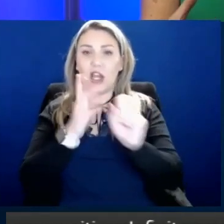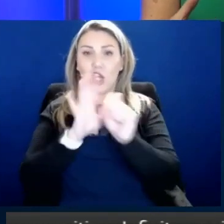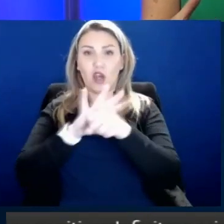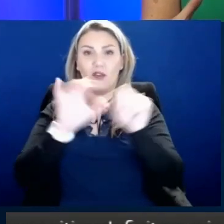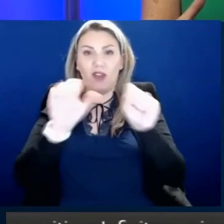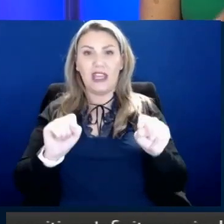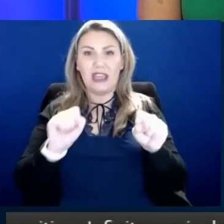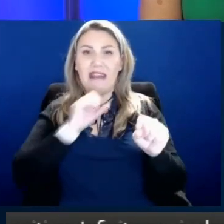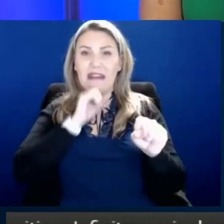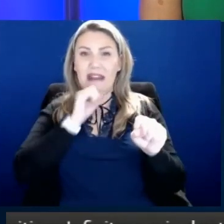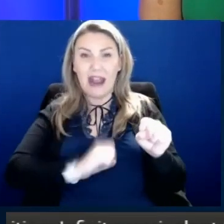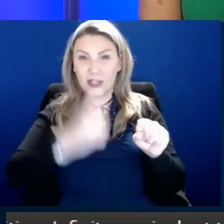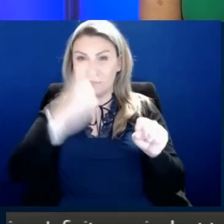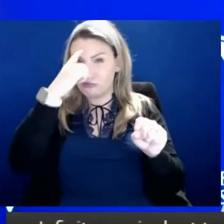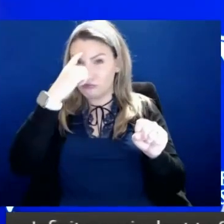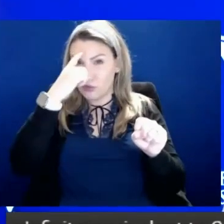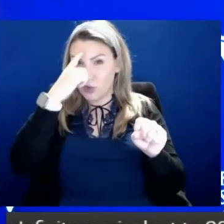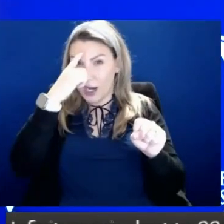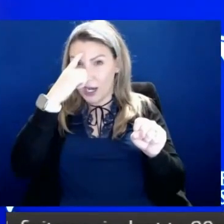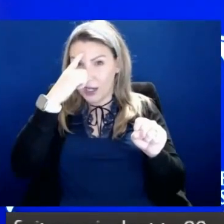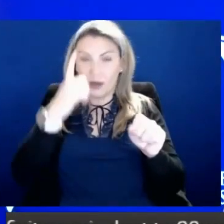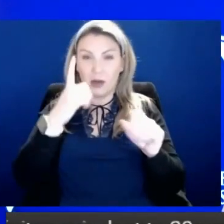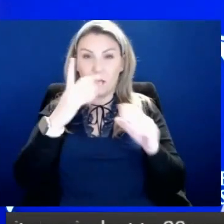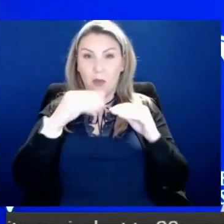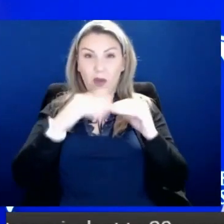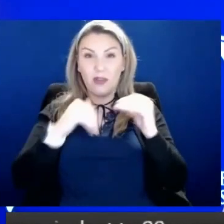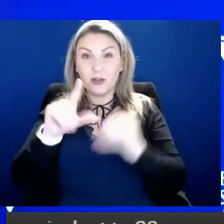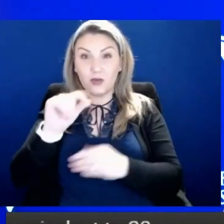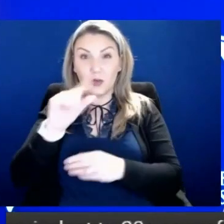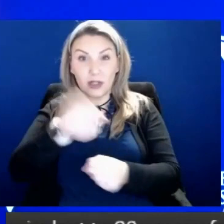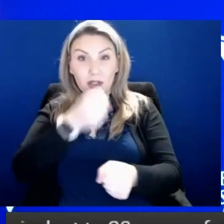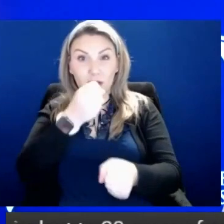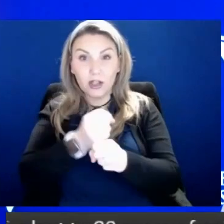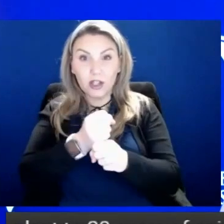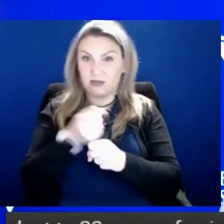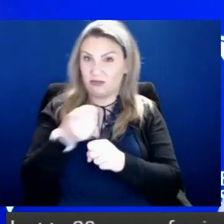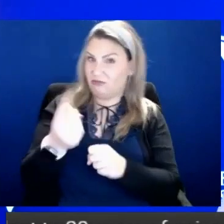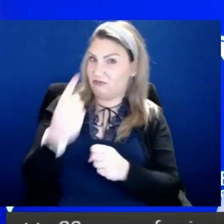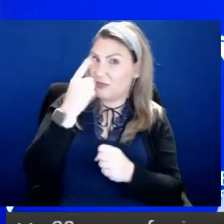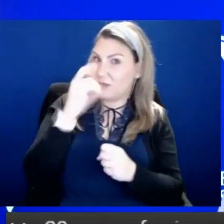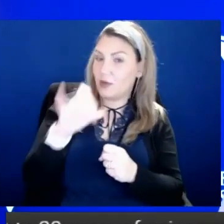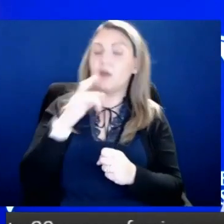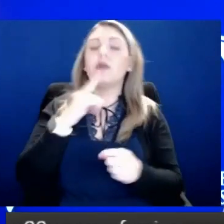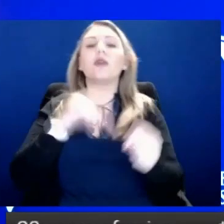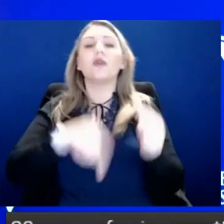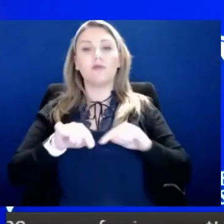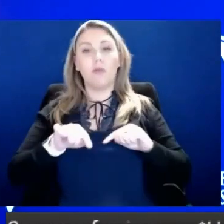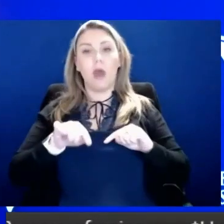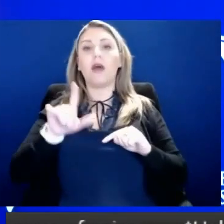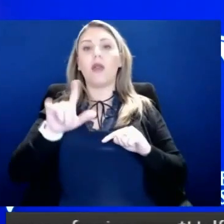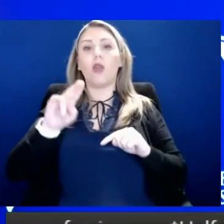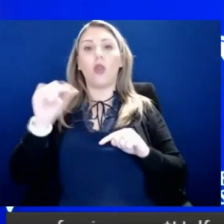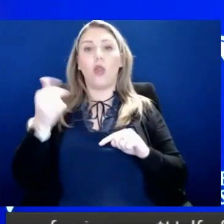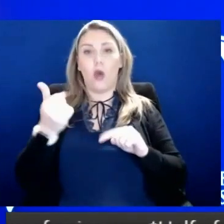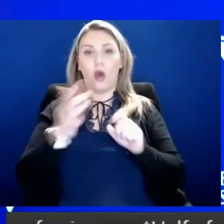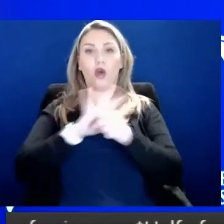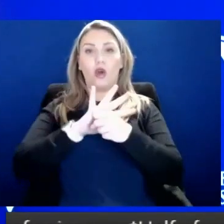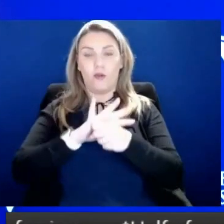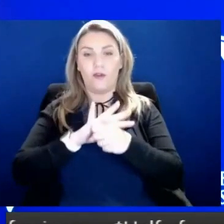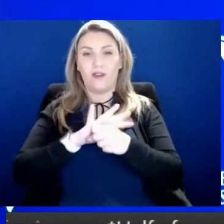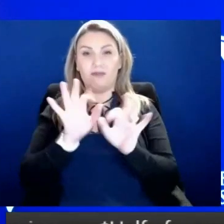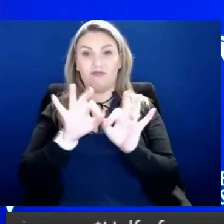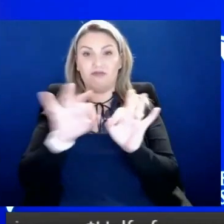mean? What are you hearing about that? Yeah, I mean, I think this goes back to also the long COVID statement I made before. You know,